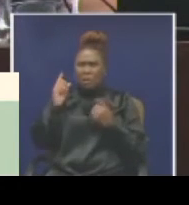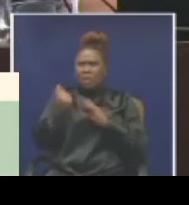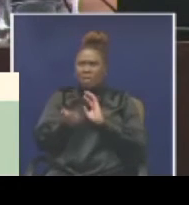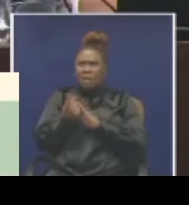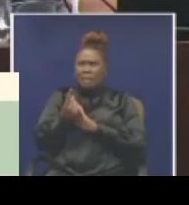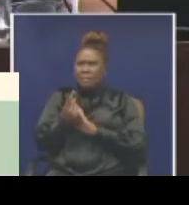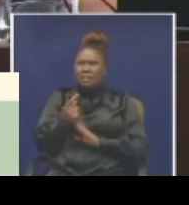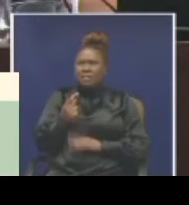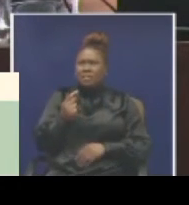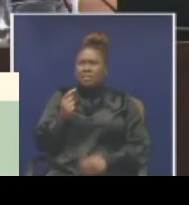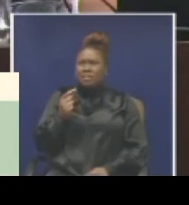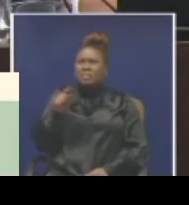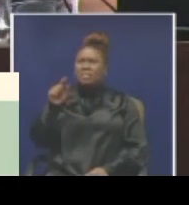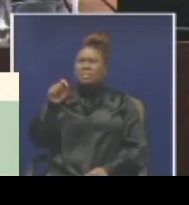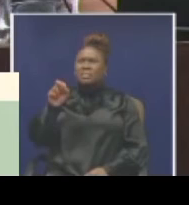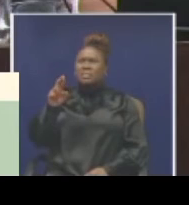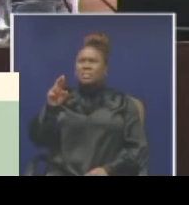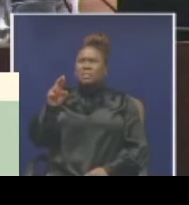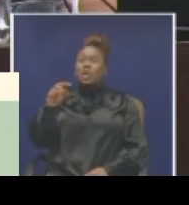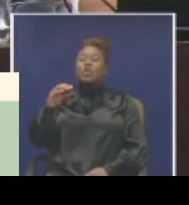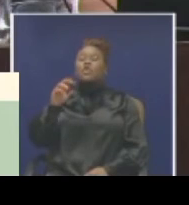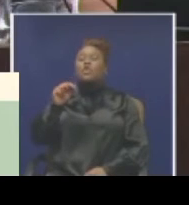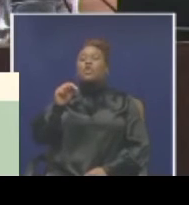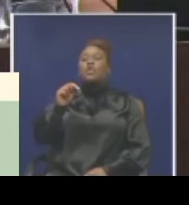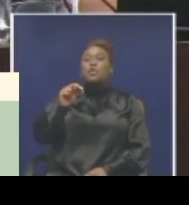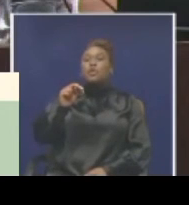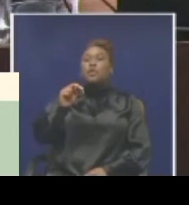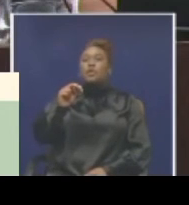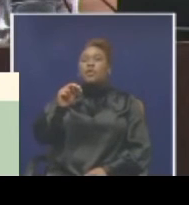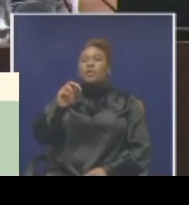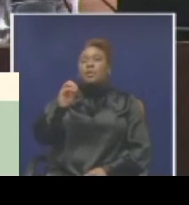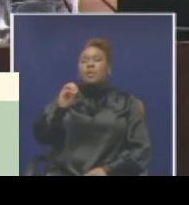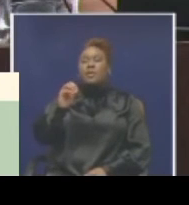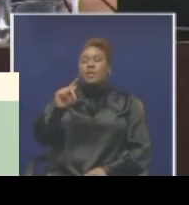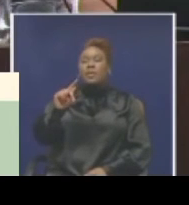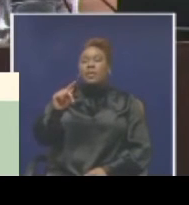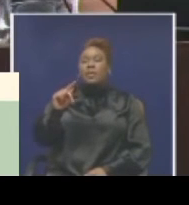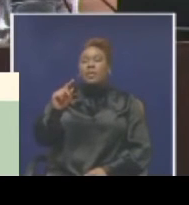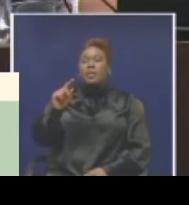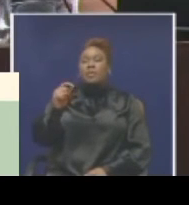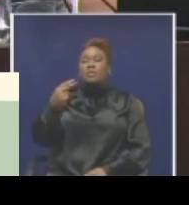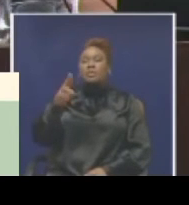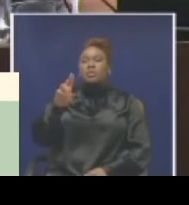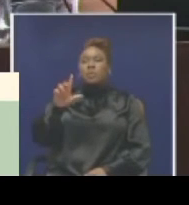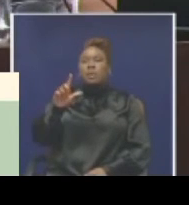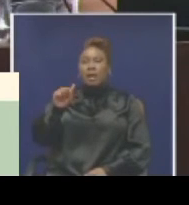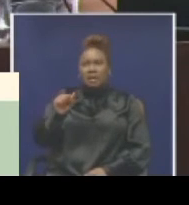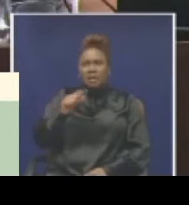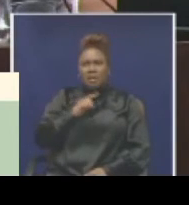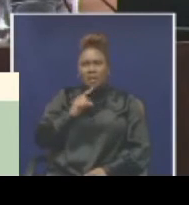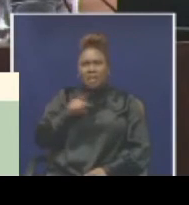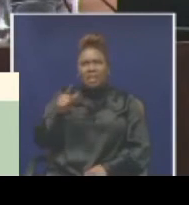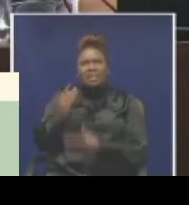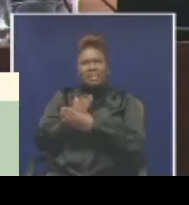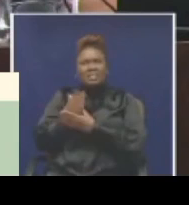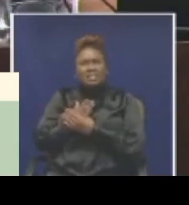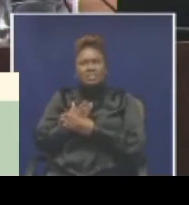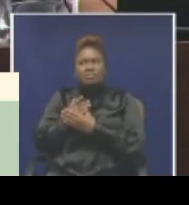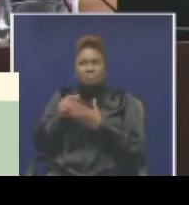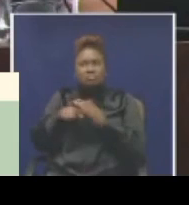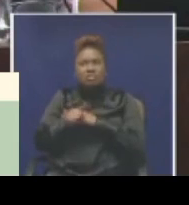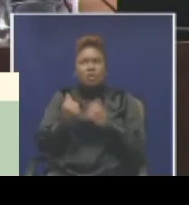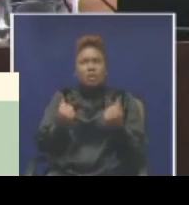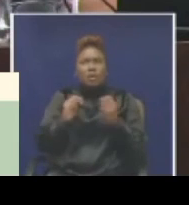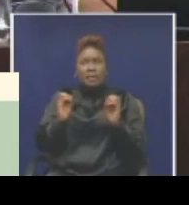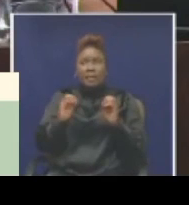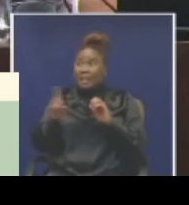to sisi Nokuthula Simelane. The very same delay ukuthi those cases are not prosecuted. These